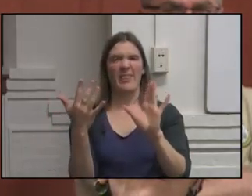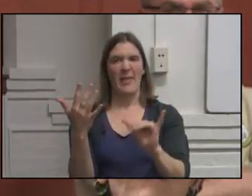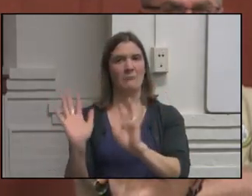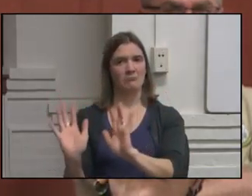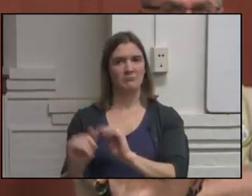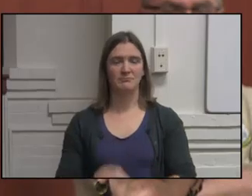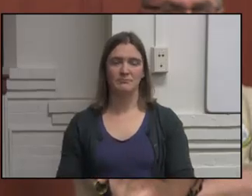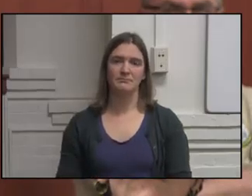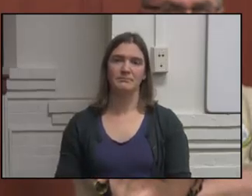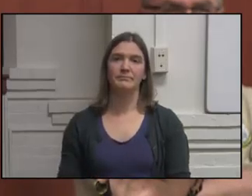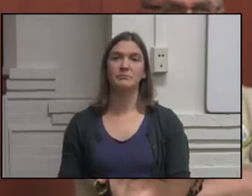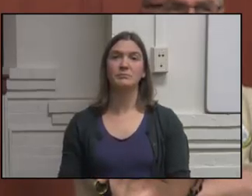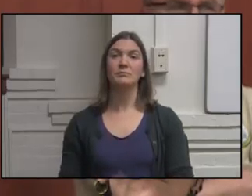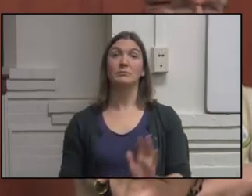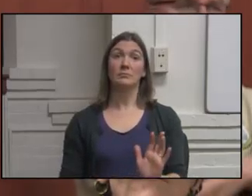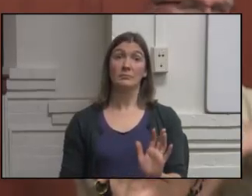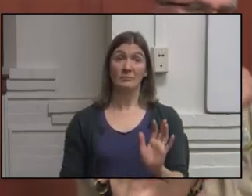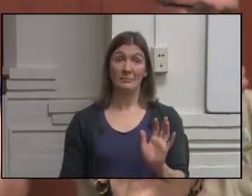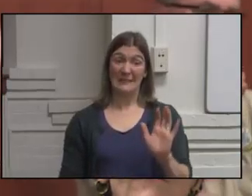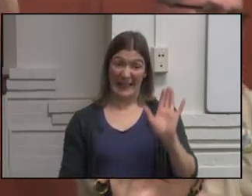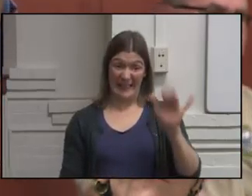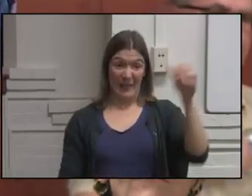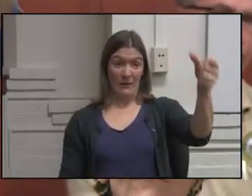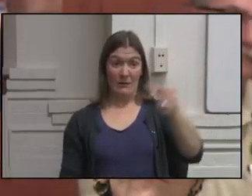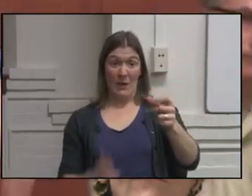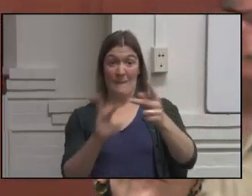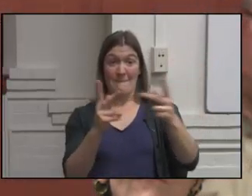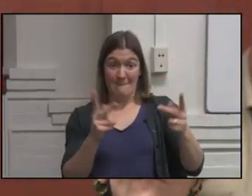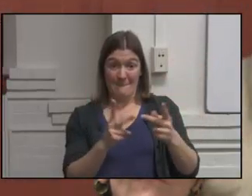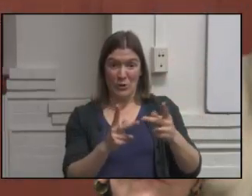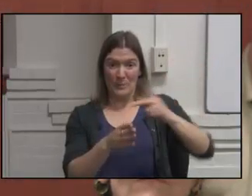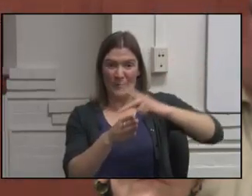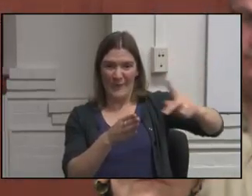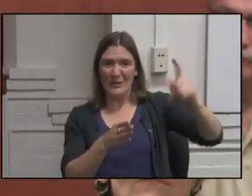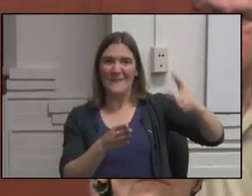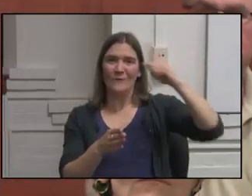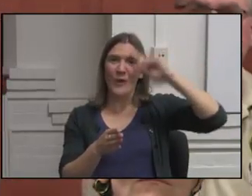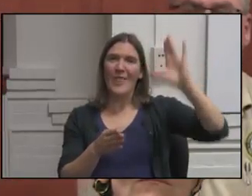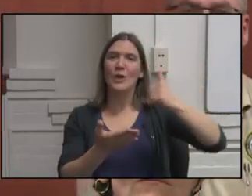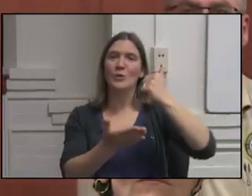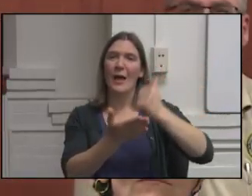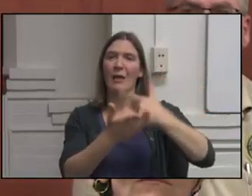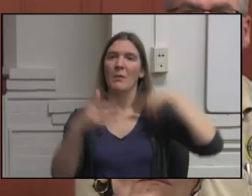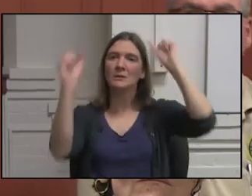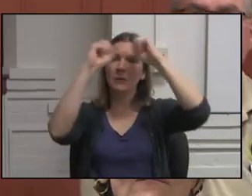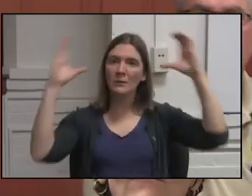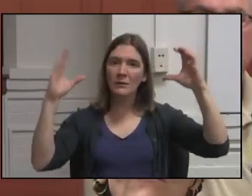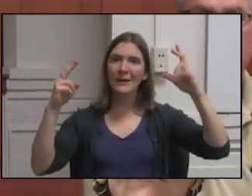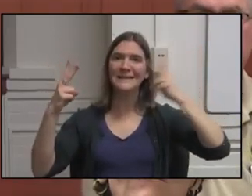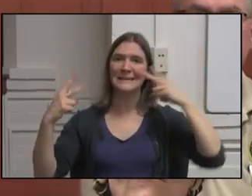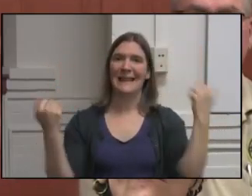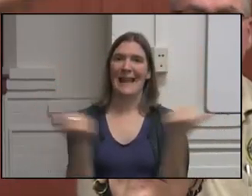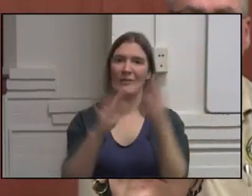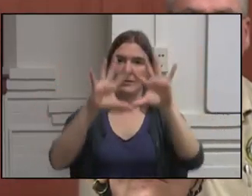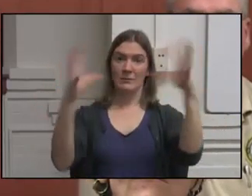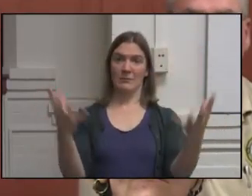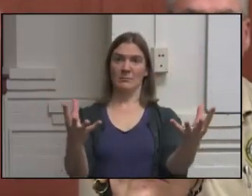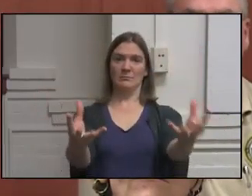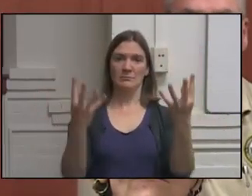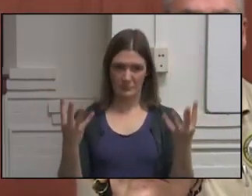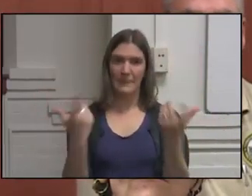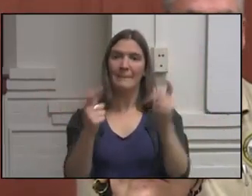it's not. And this is what we need that professional for, is to be able to